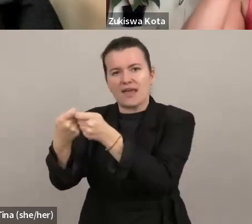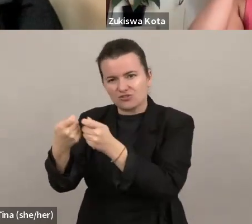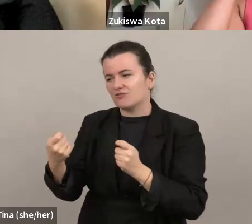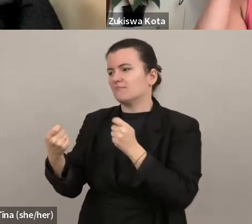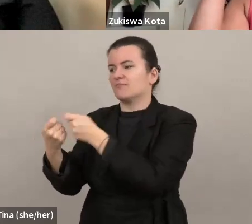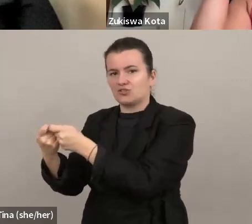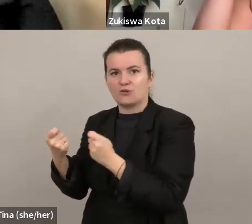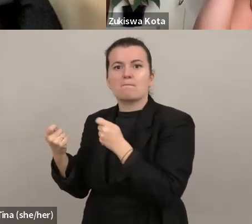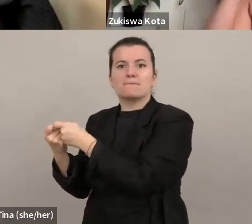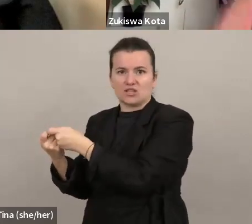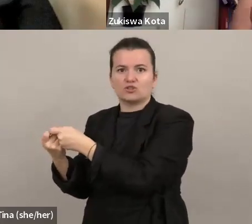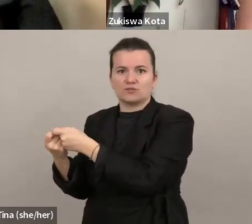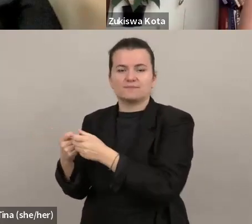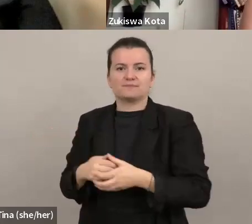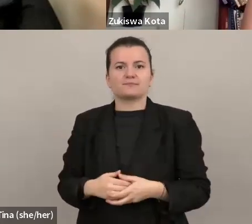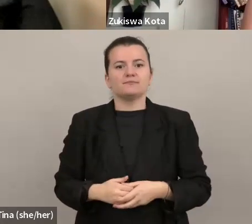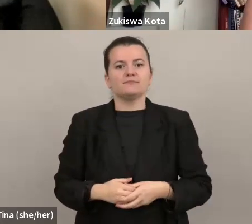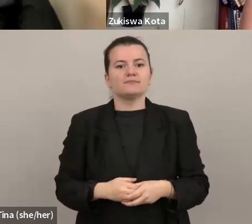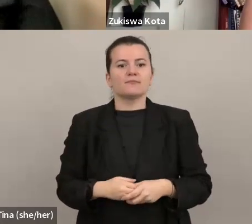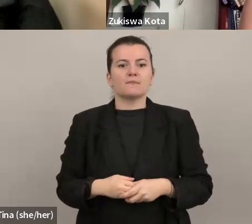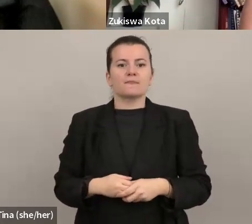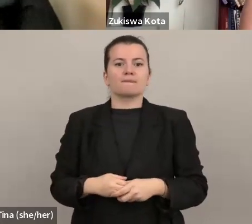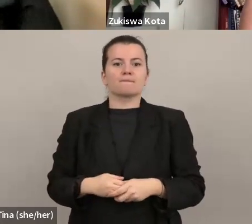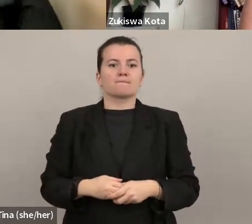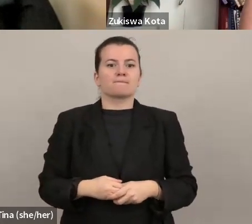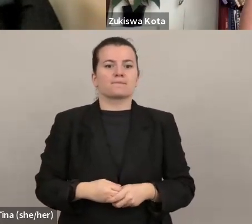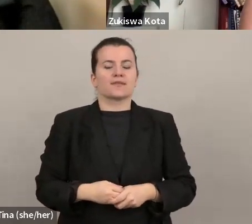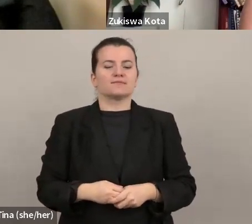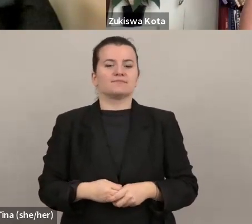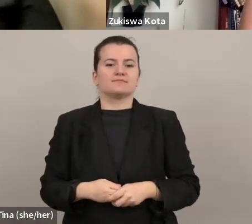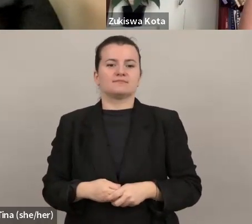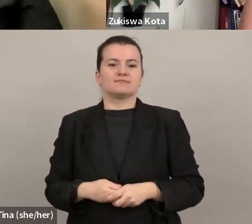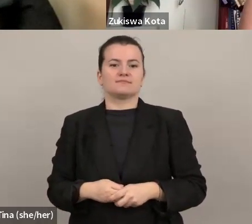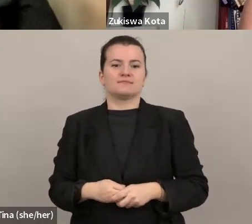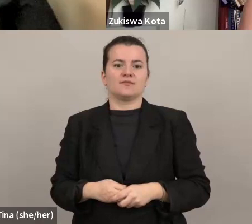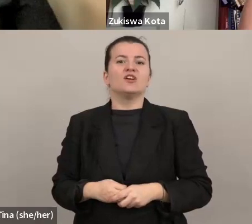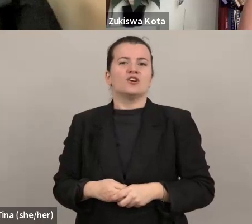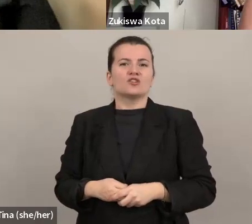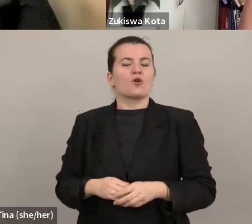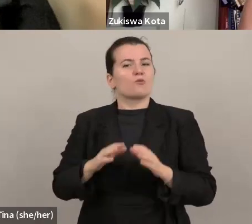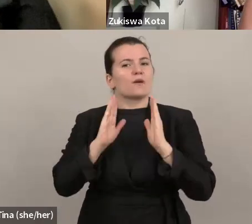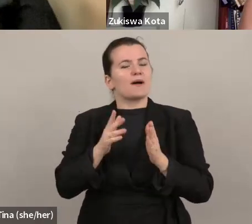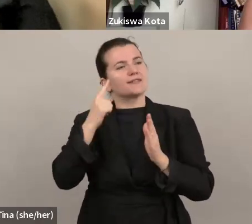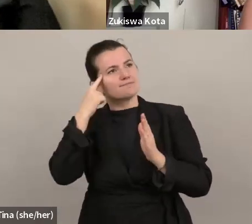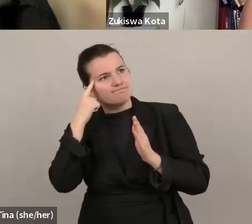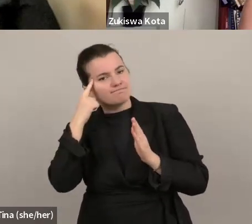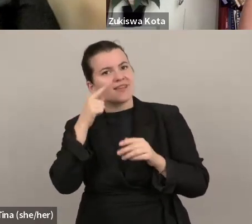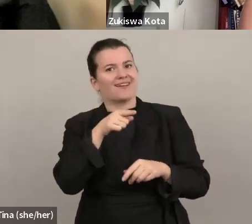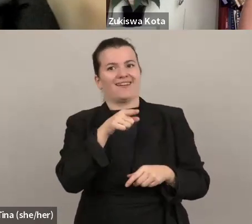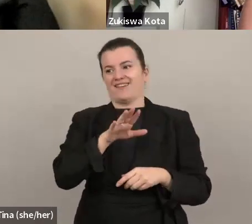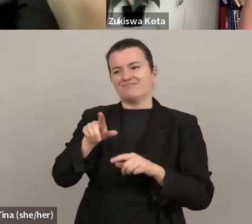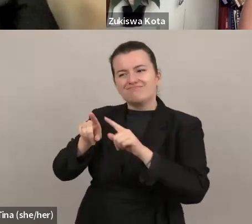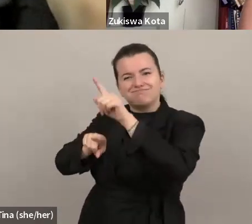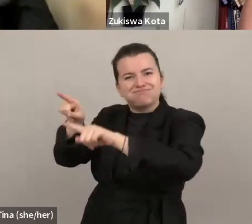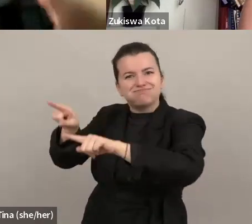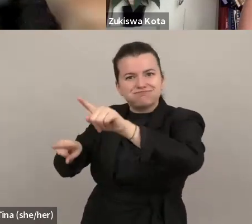in providing in providing solutions, we look at the disparities in the rural area and then examine them